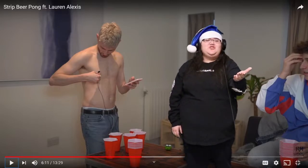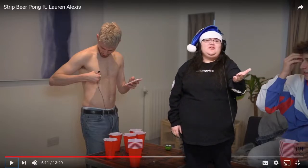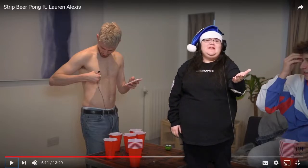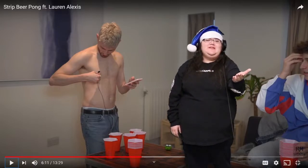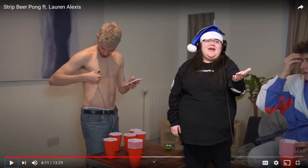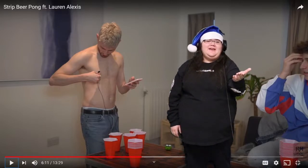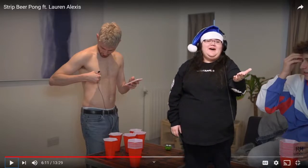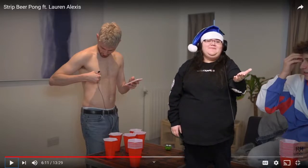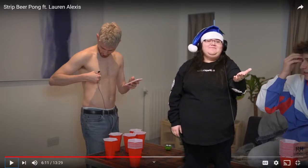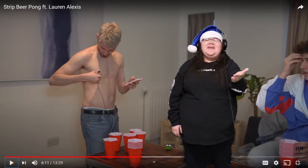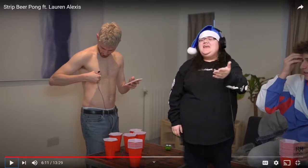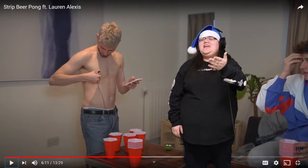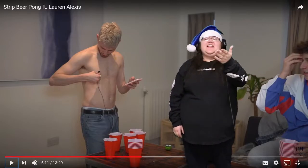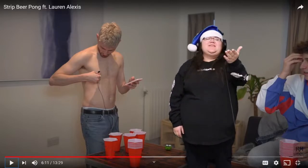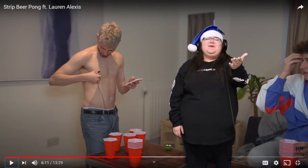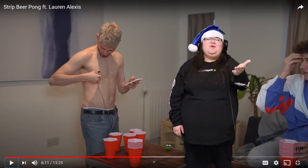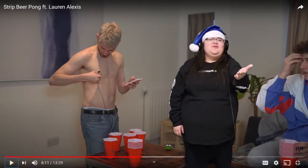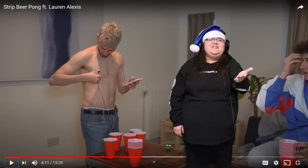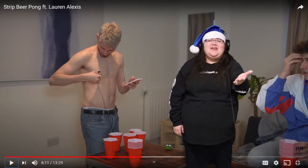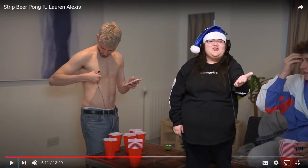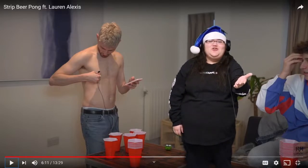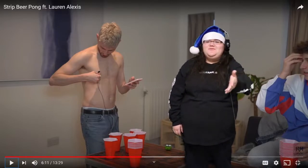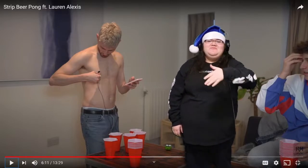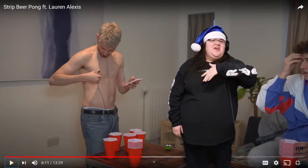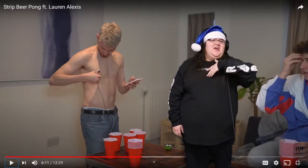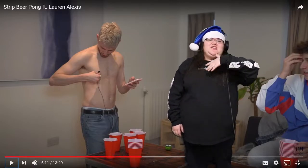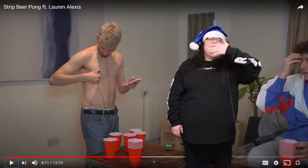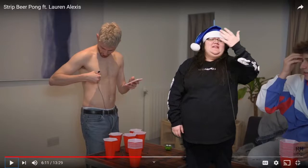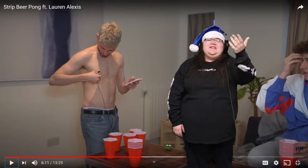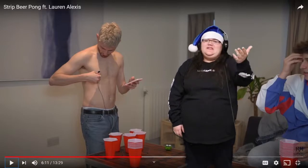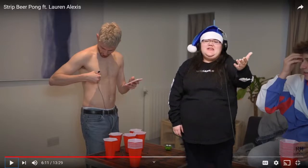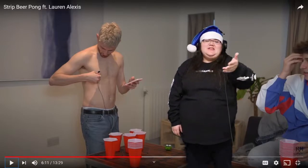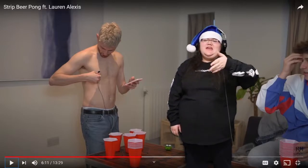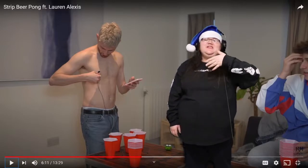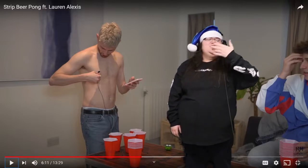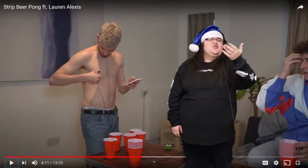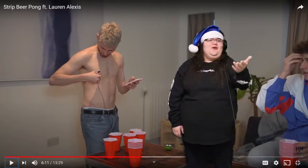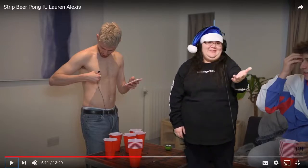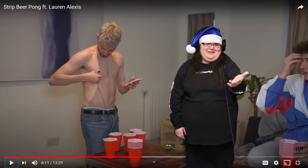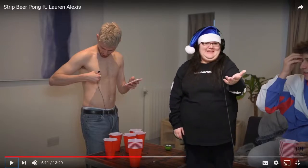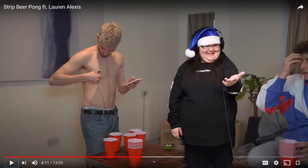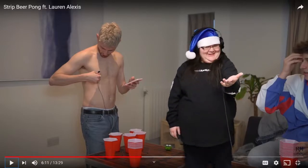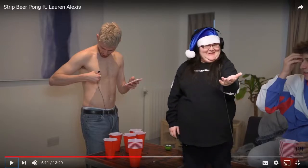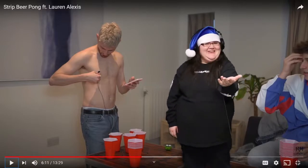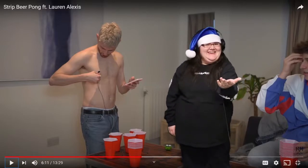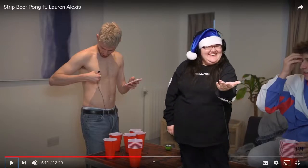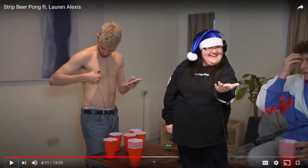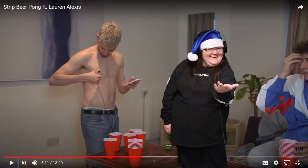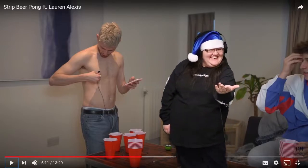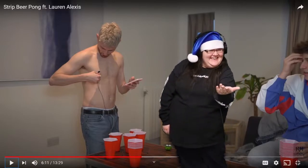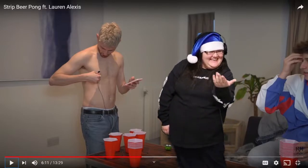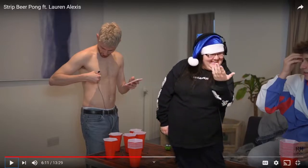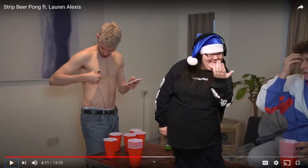liked being shirtless, and he likes being one with nature. So at least he's enjoying this, at least.